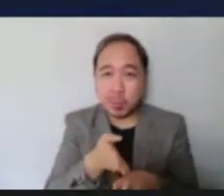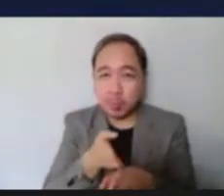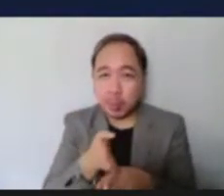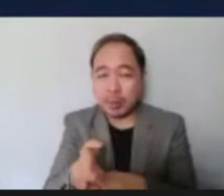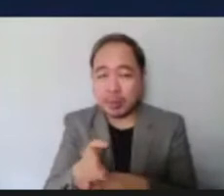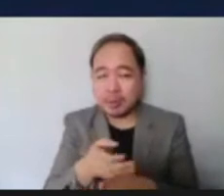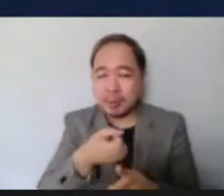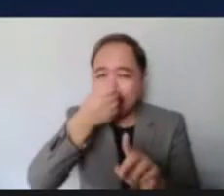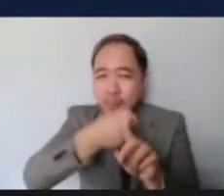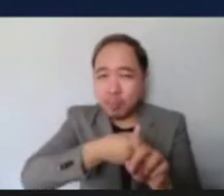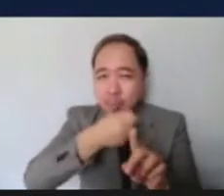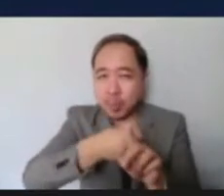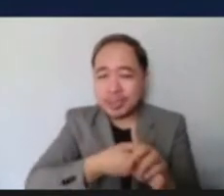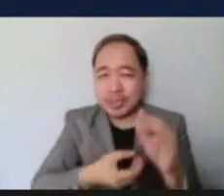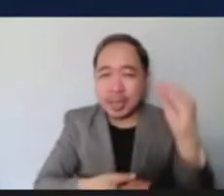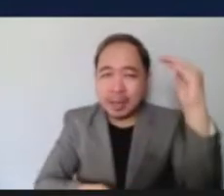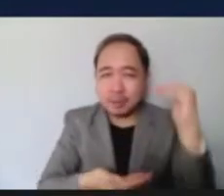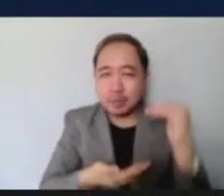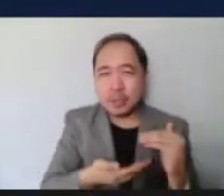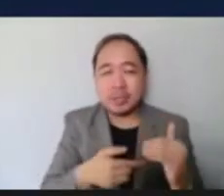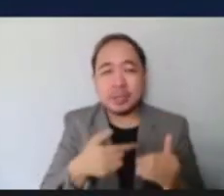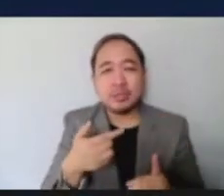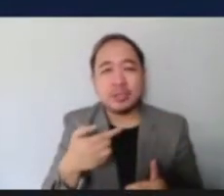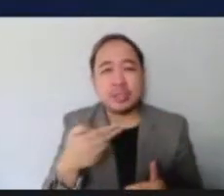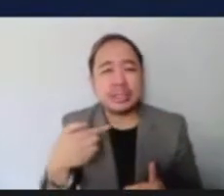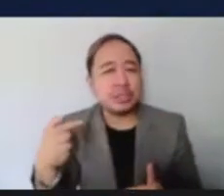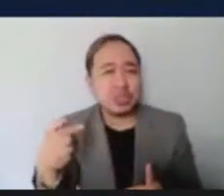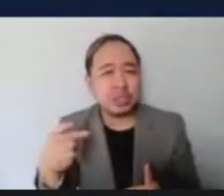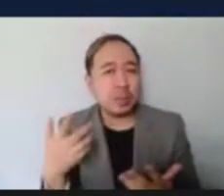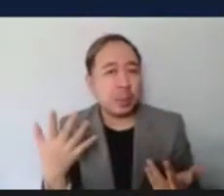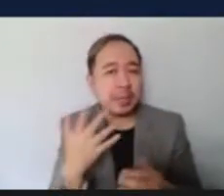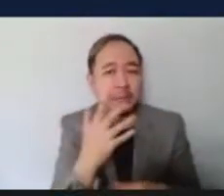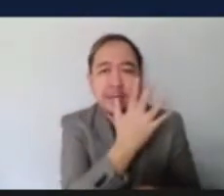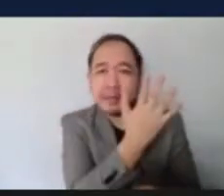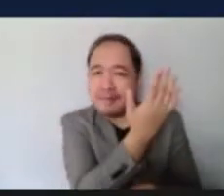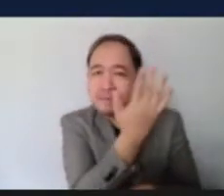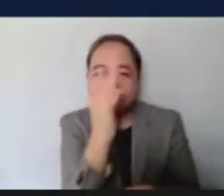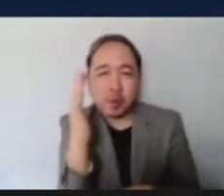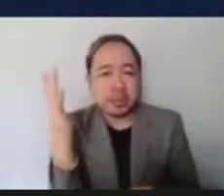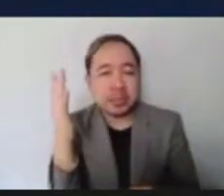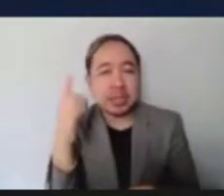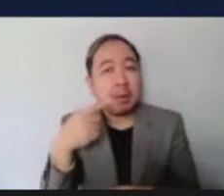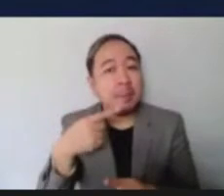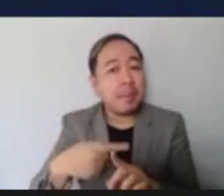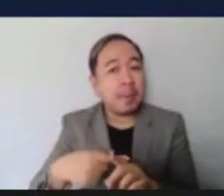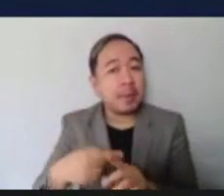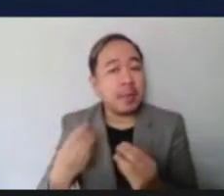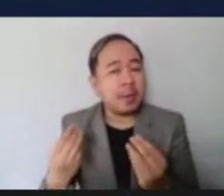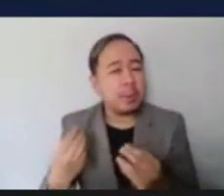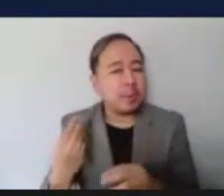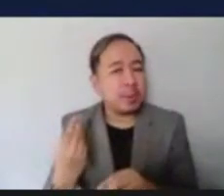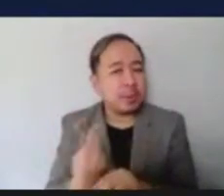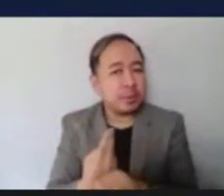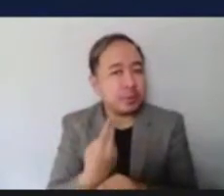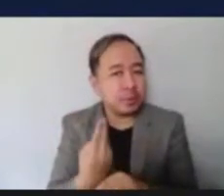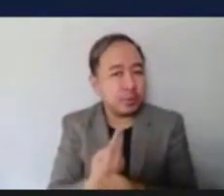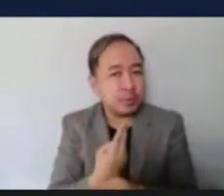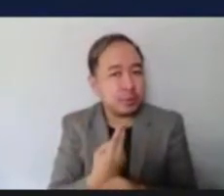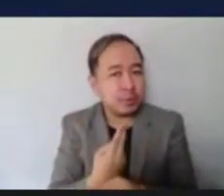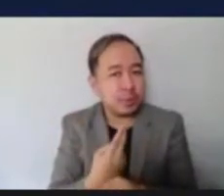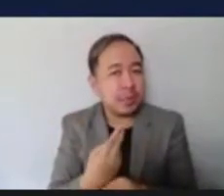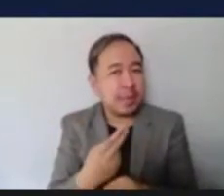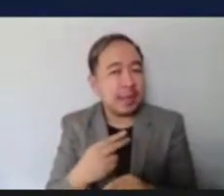reduce your domination txt emission are the forestry and other use of follow sector as well as